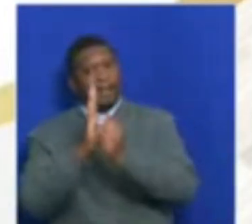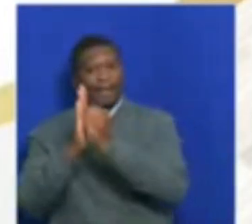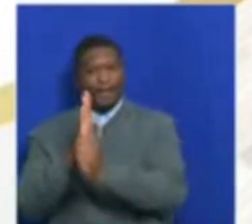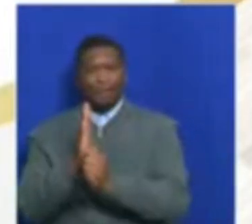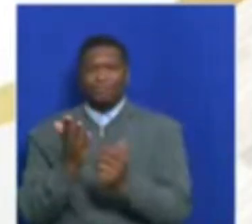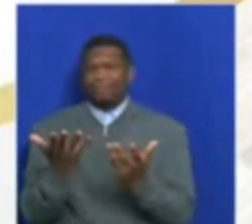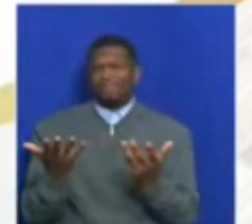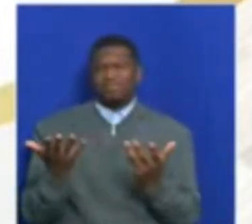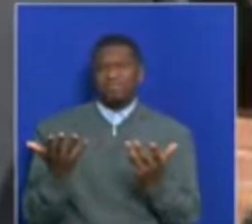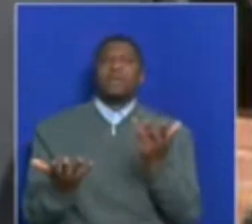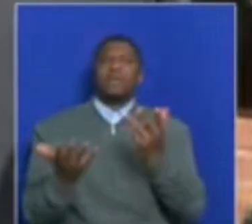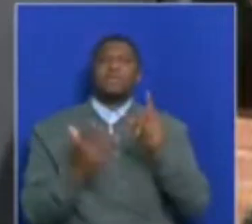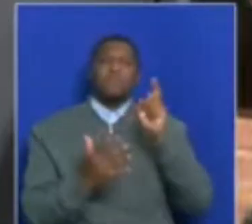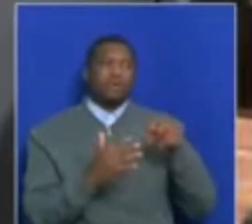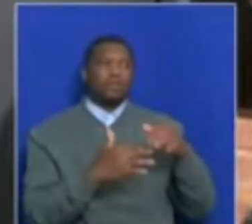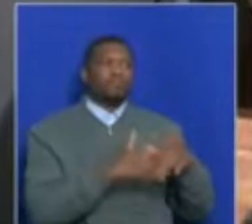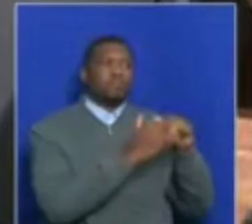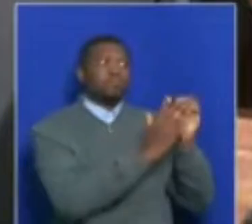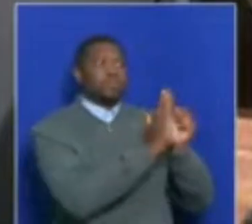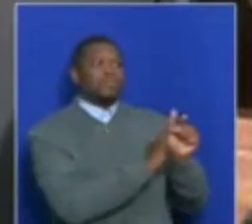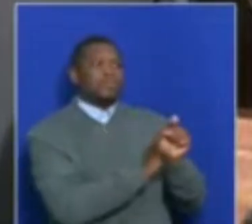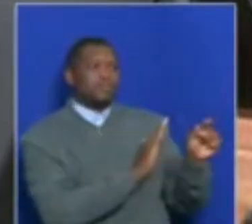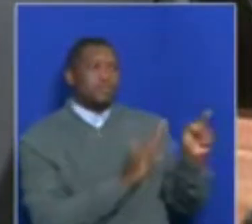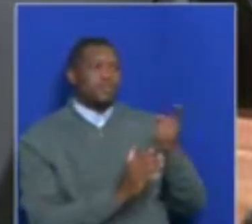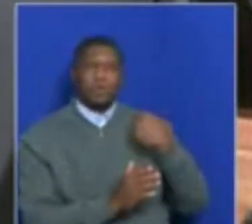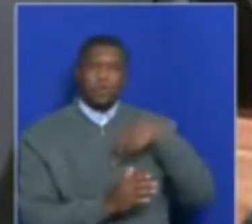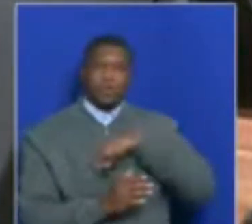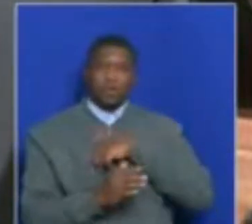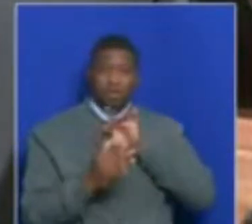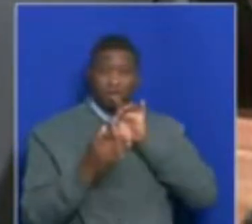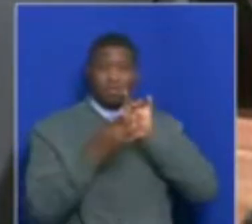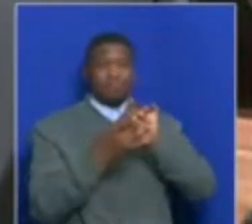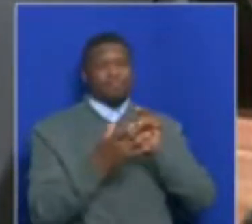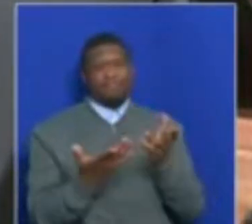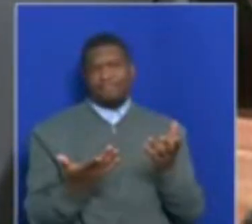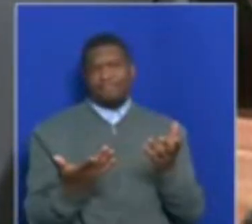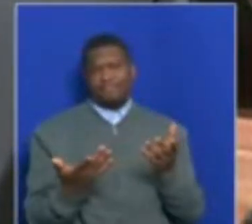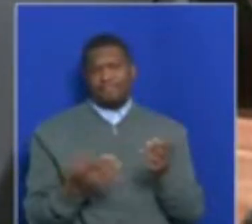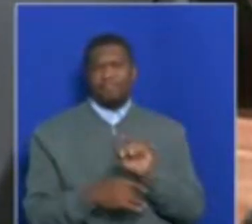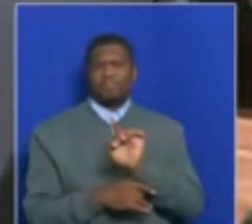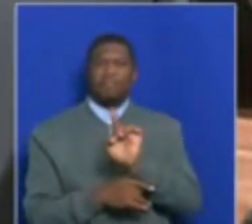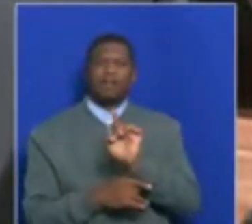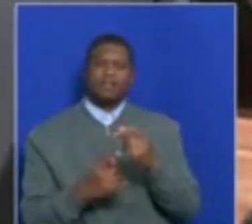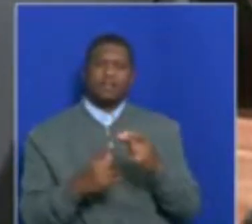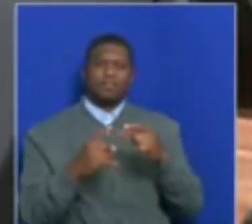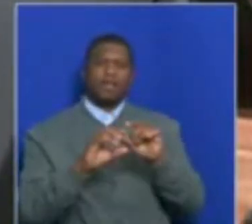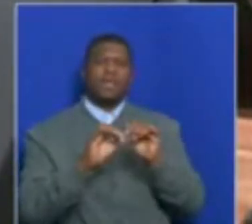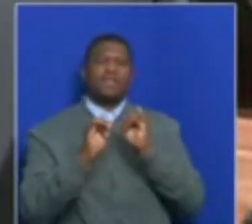killing. That's not our terms of reference, but you explain in paragraph 11 why